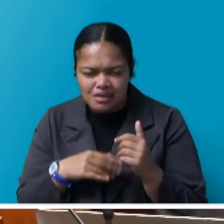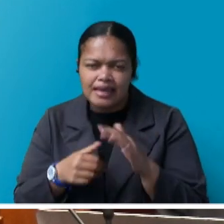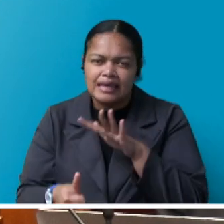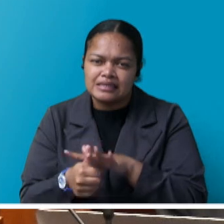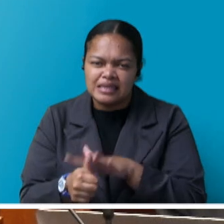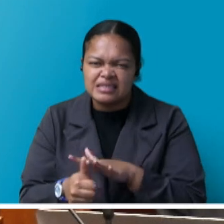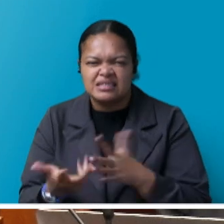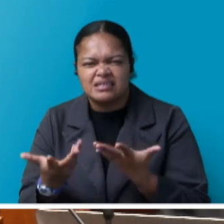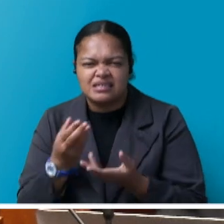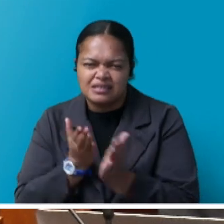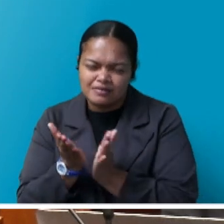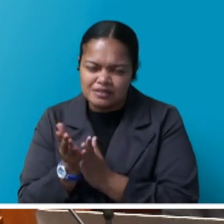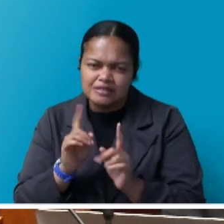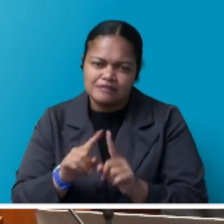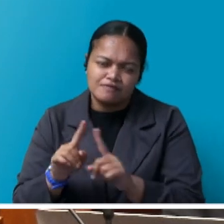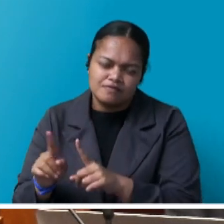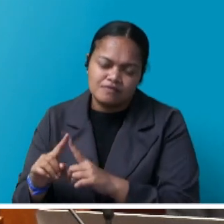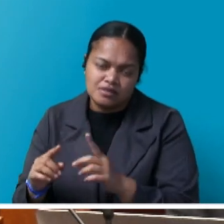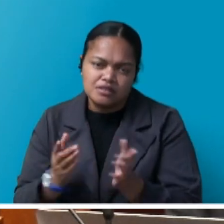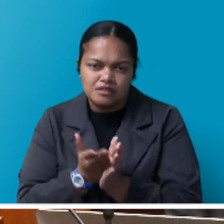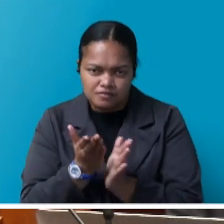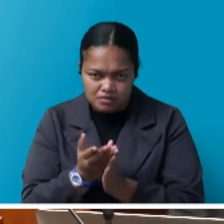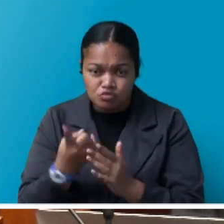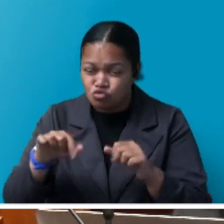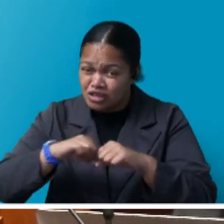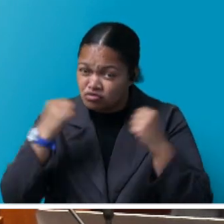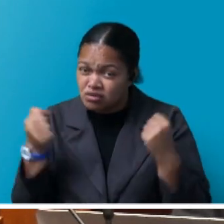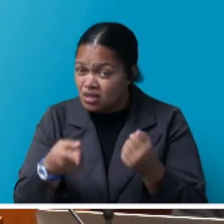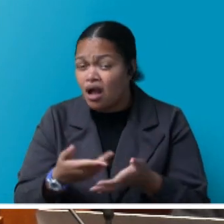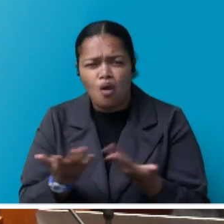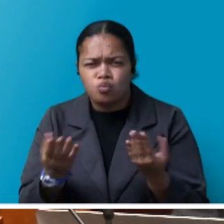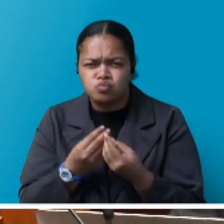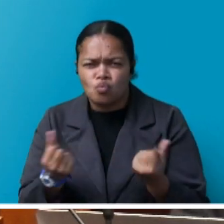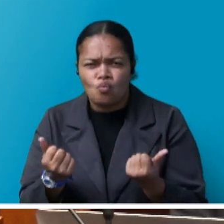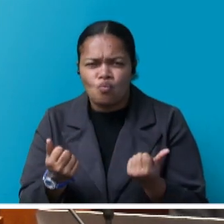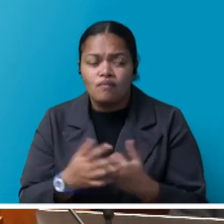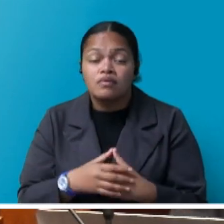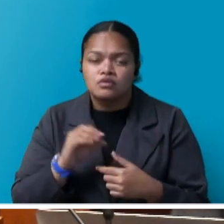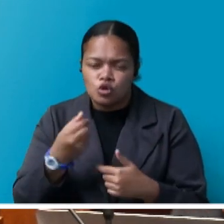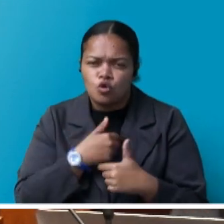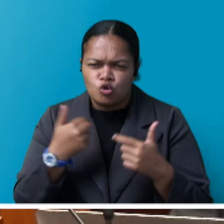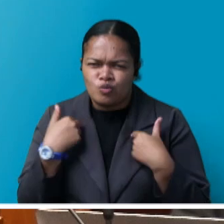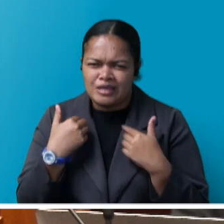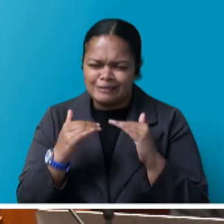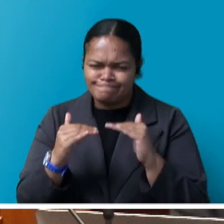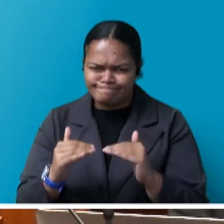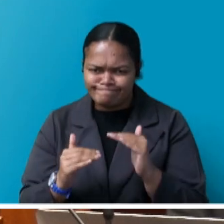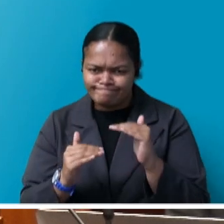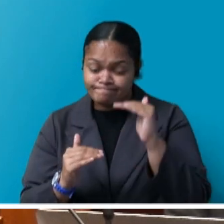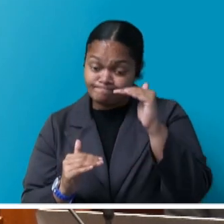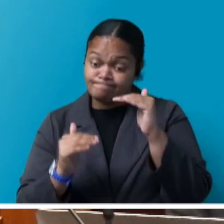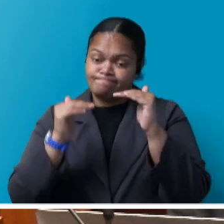essential services, and economic opportunities. And to address this, Mr. Speaker, sir, we are accelerating investment in rural